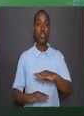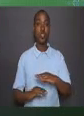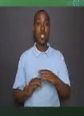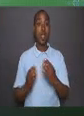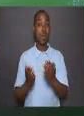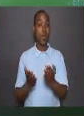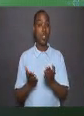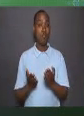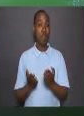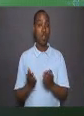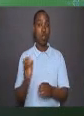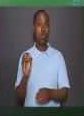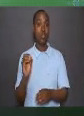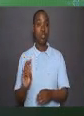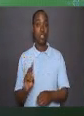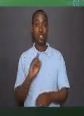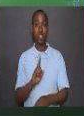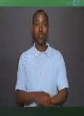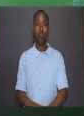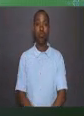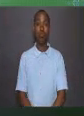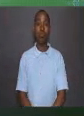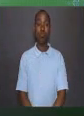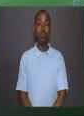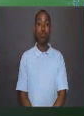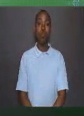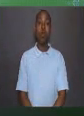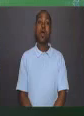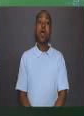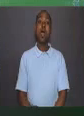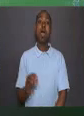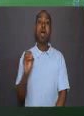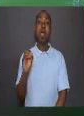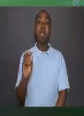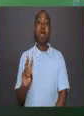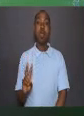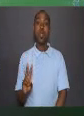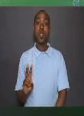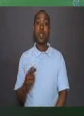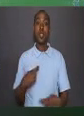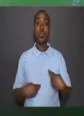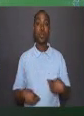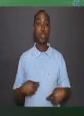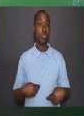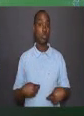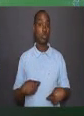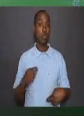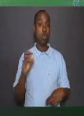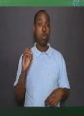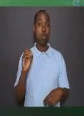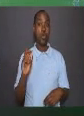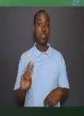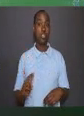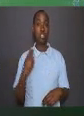requires oxygen, and anaerobic respiration does not